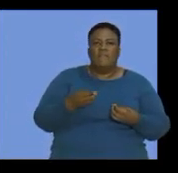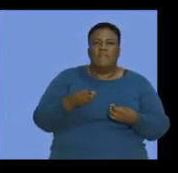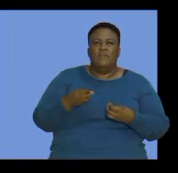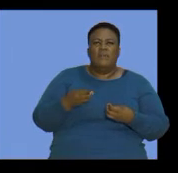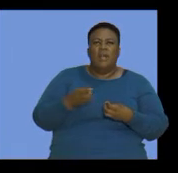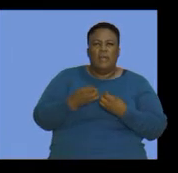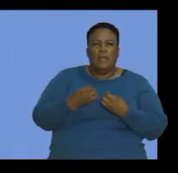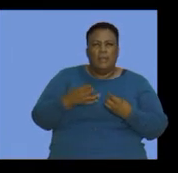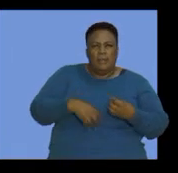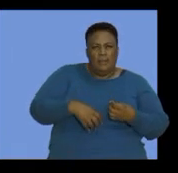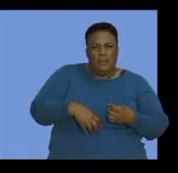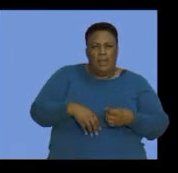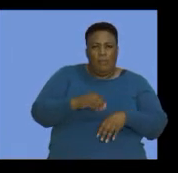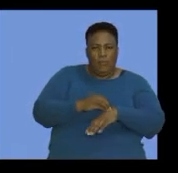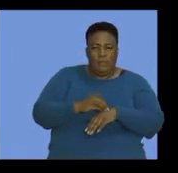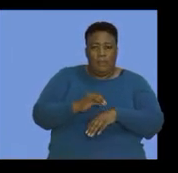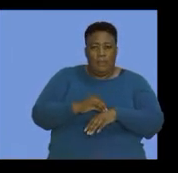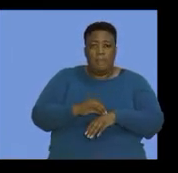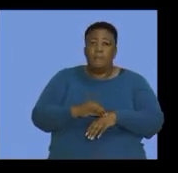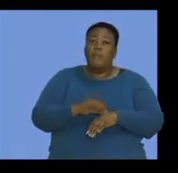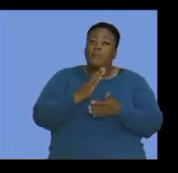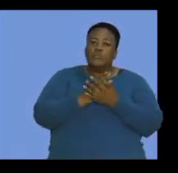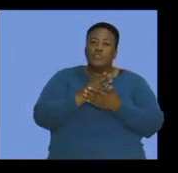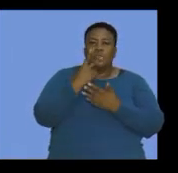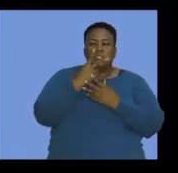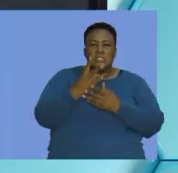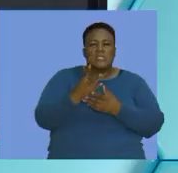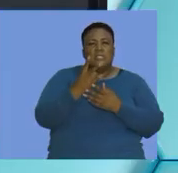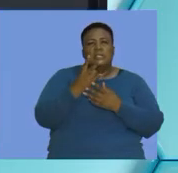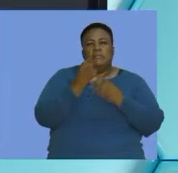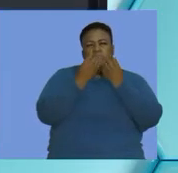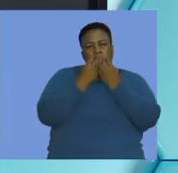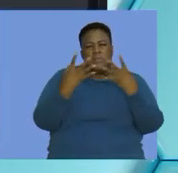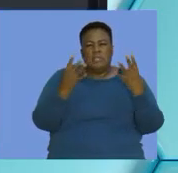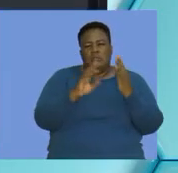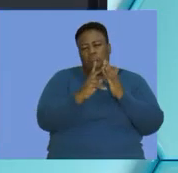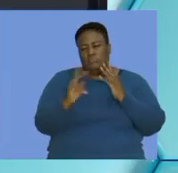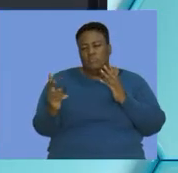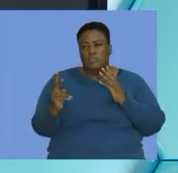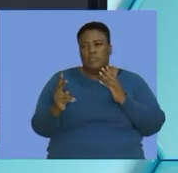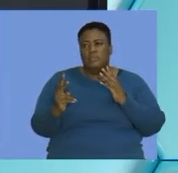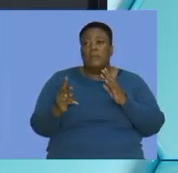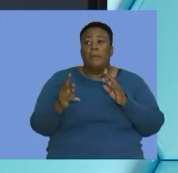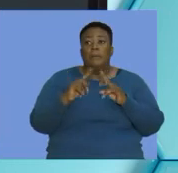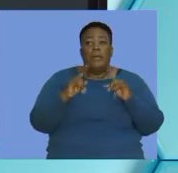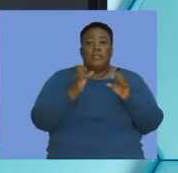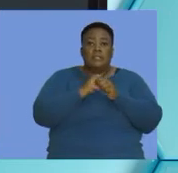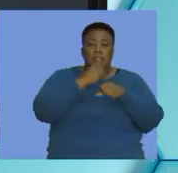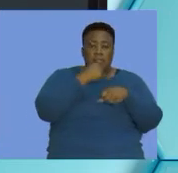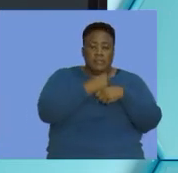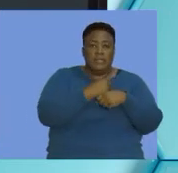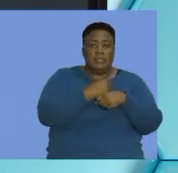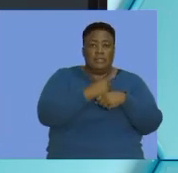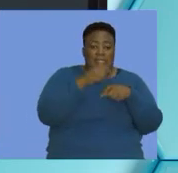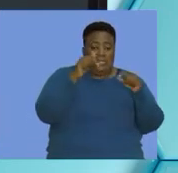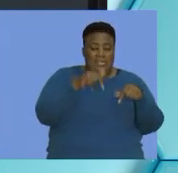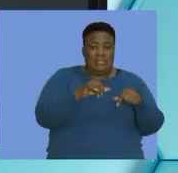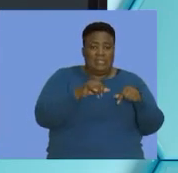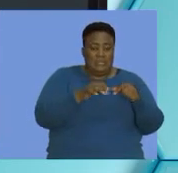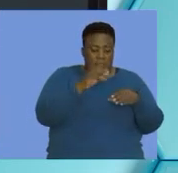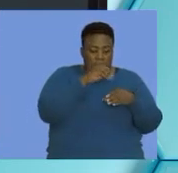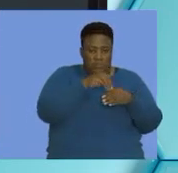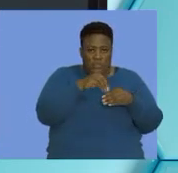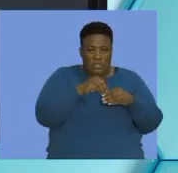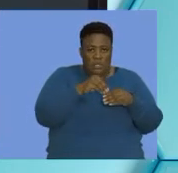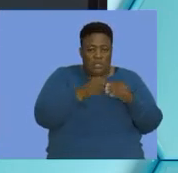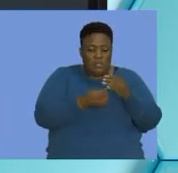So you would have probably seen lots of varieties of rooibos tea. And so it's an indigenous herb, it's produced in the Cape